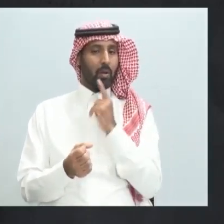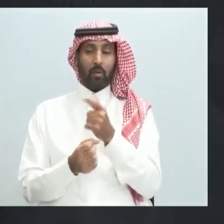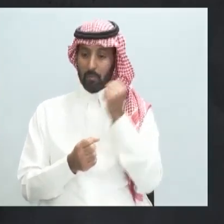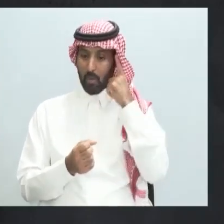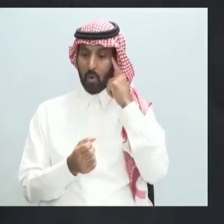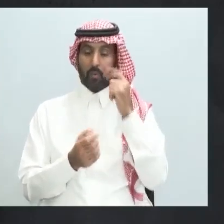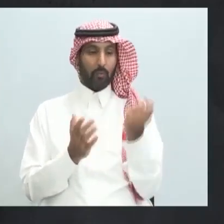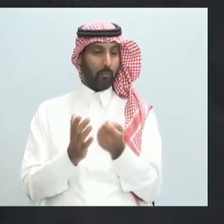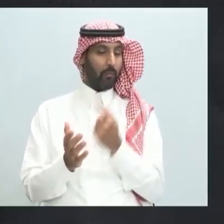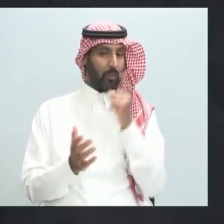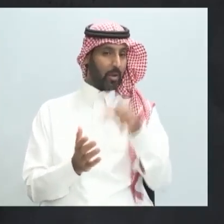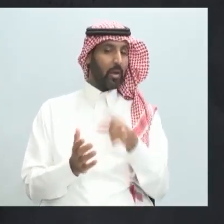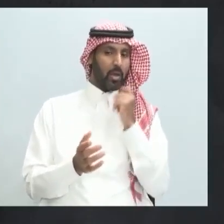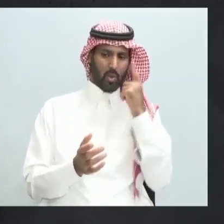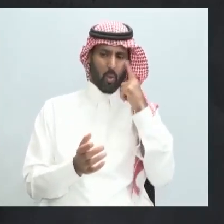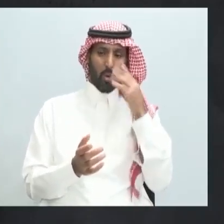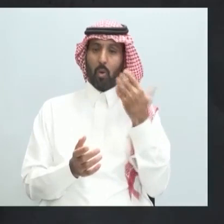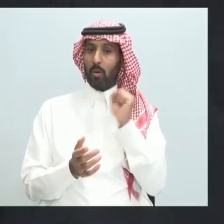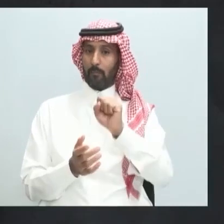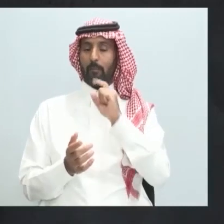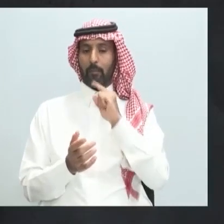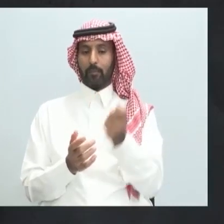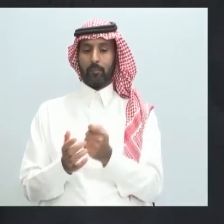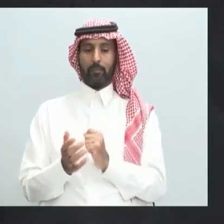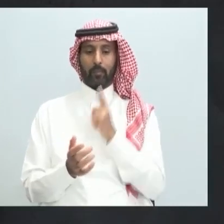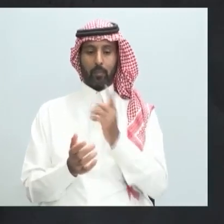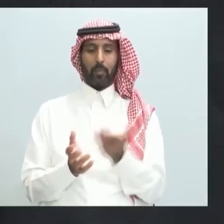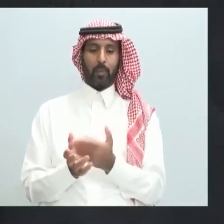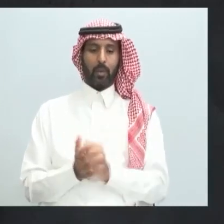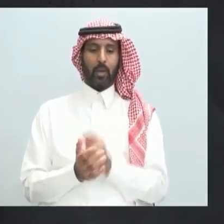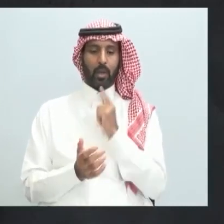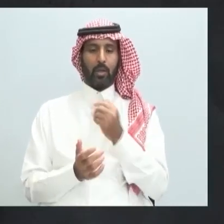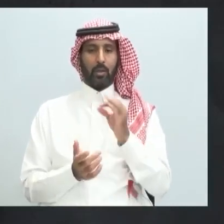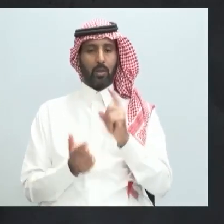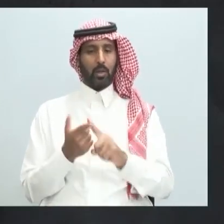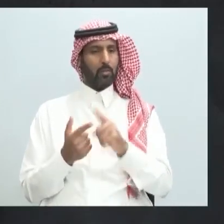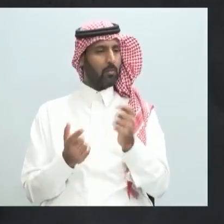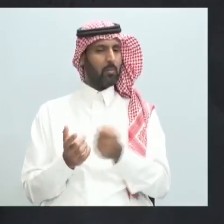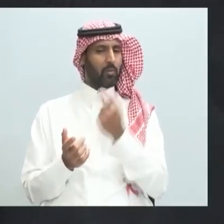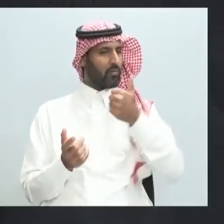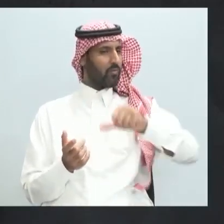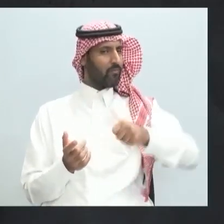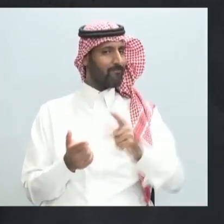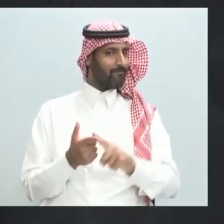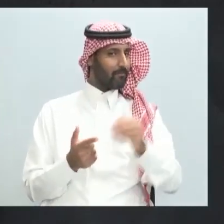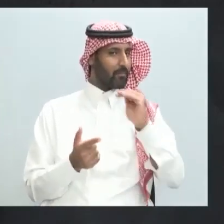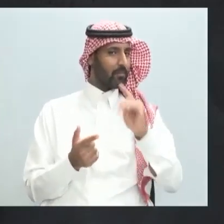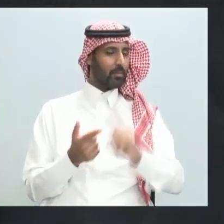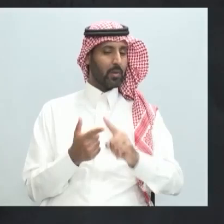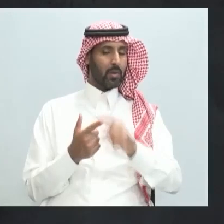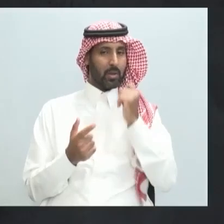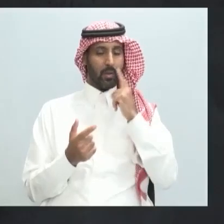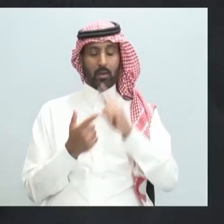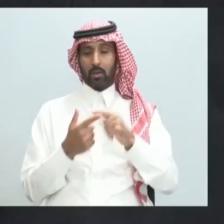famous authors. Try to come up with your own quote about home. There's no right or wrong answer here.